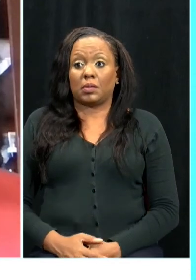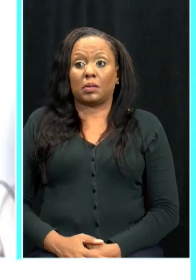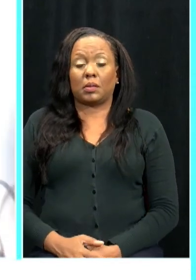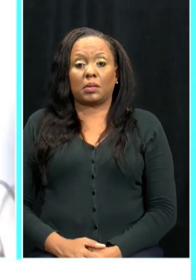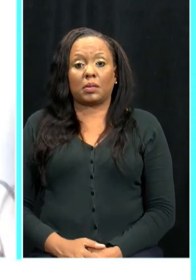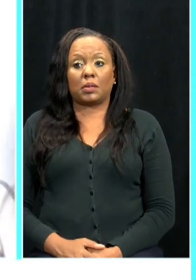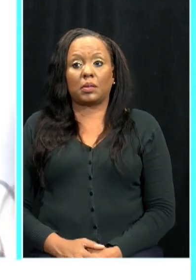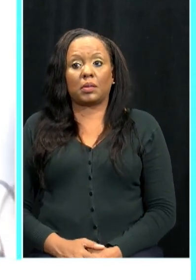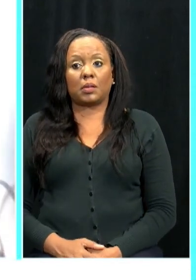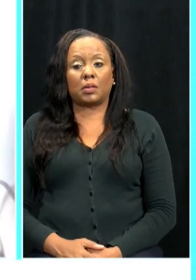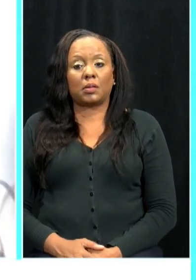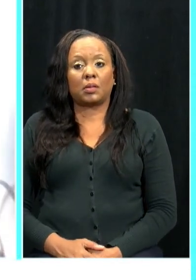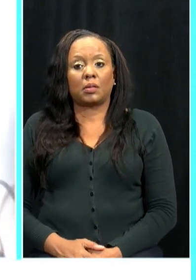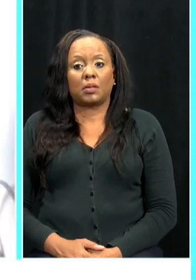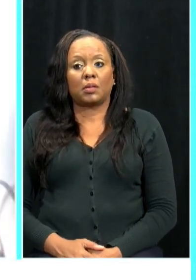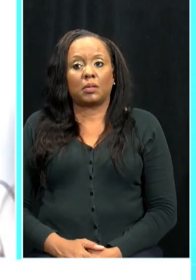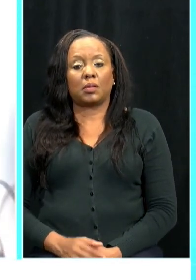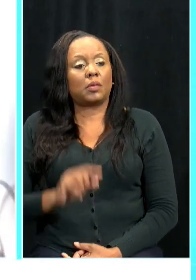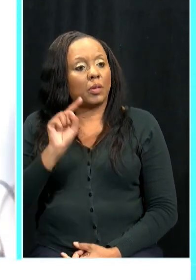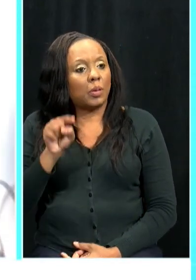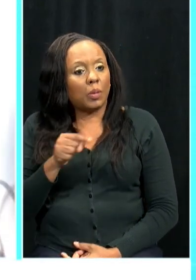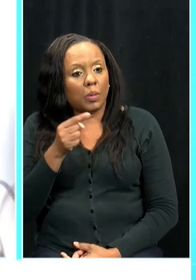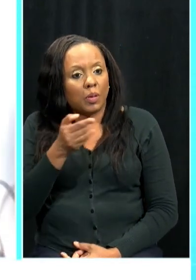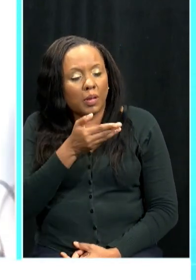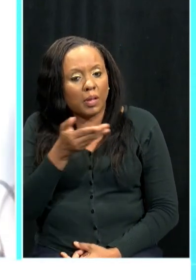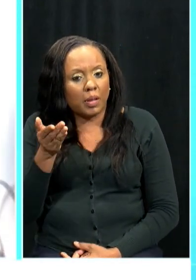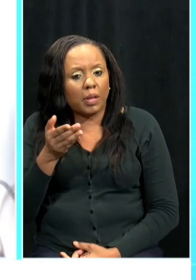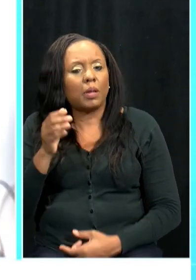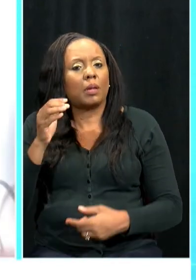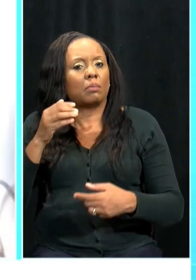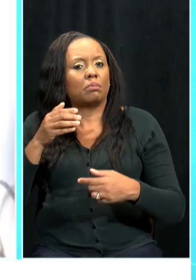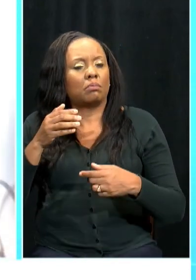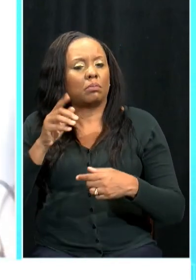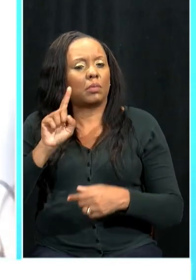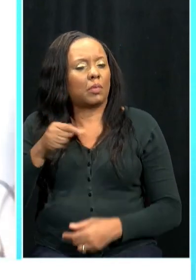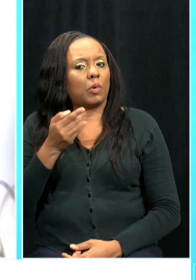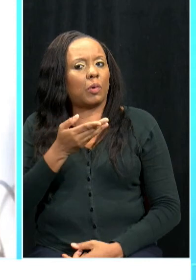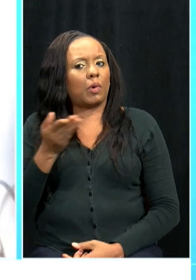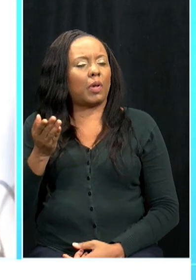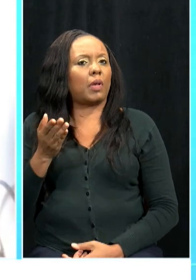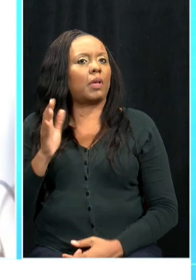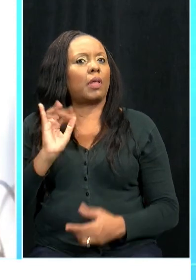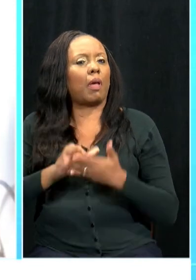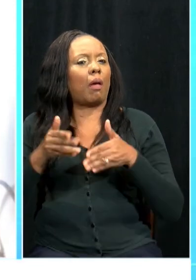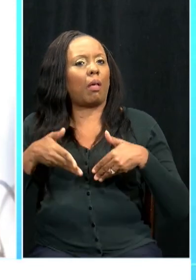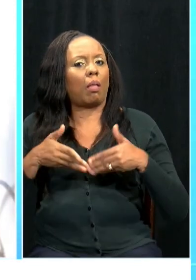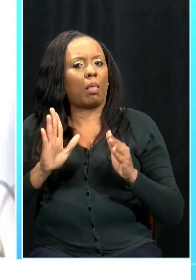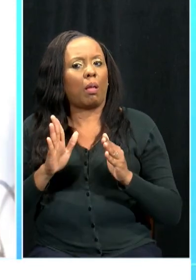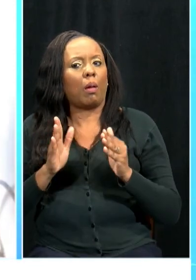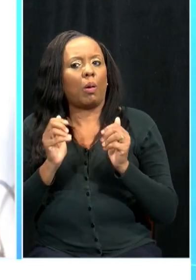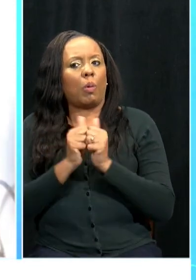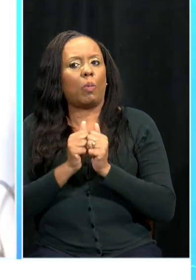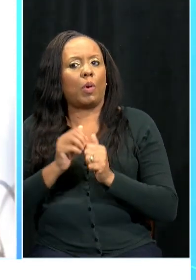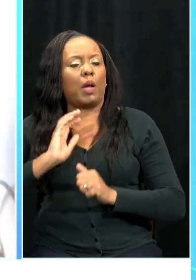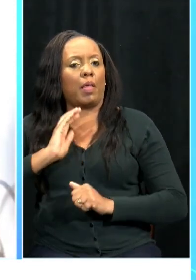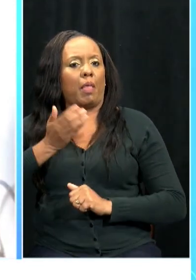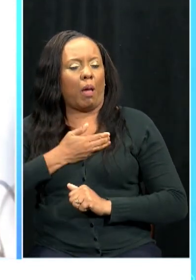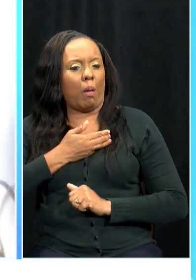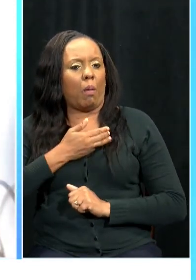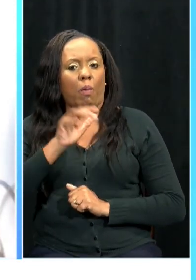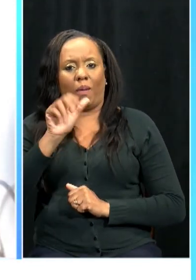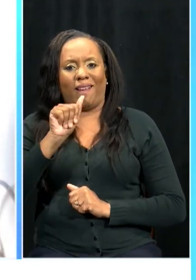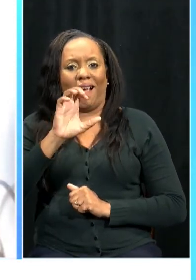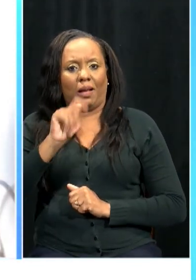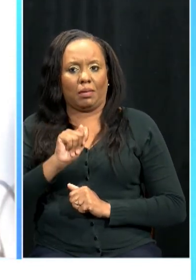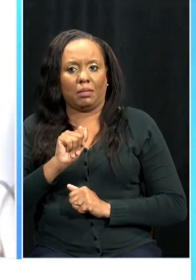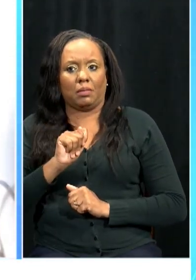do, which is allowed under our constitution, of course, or not our constitution, under the act, is